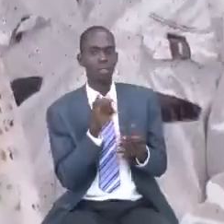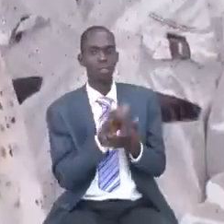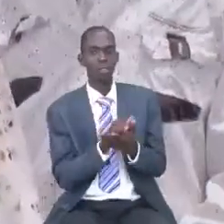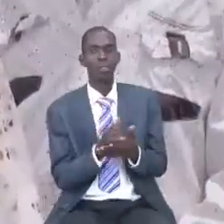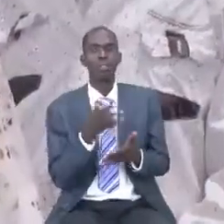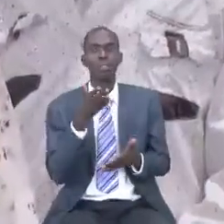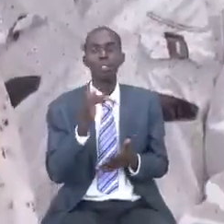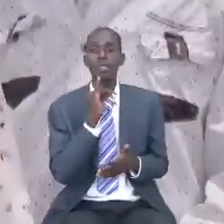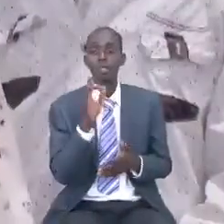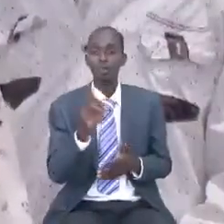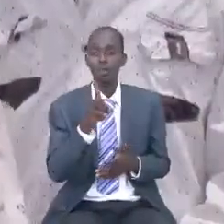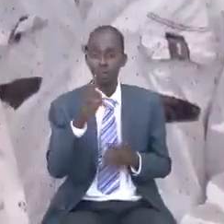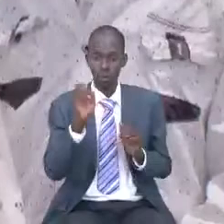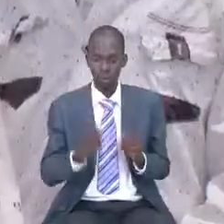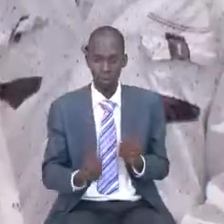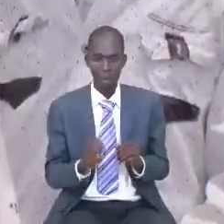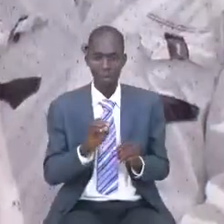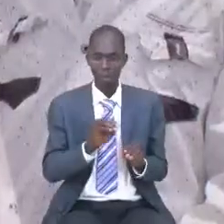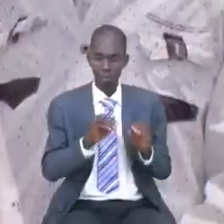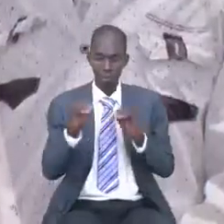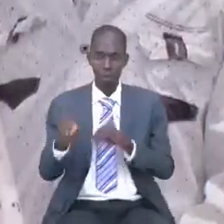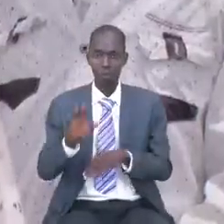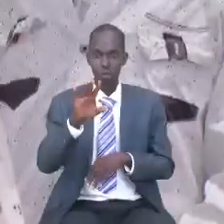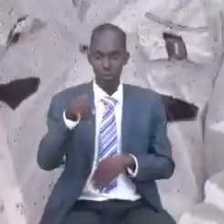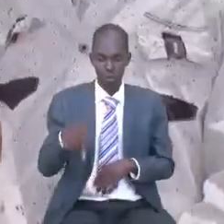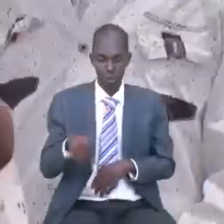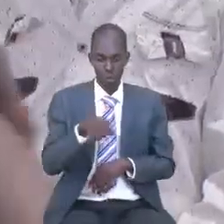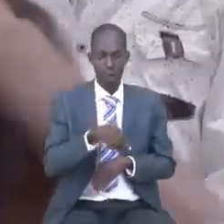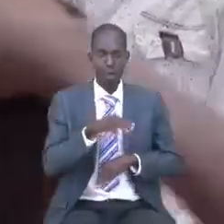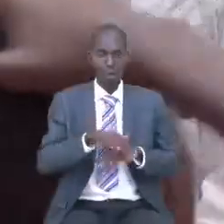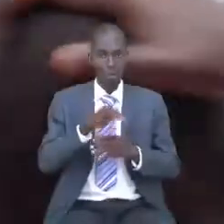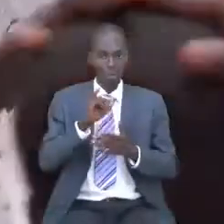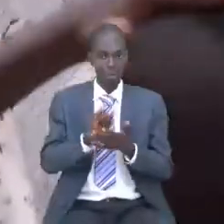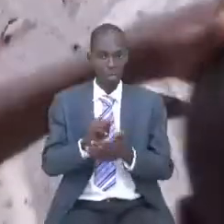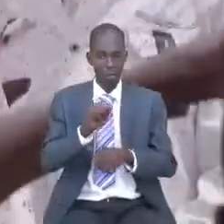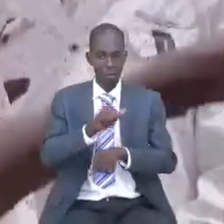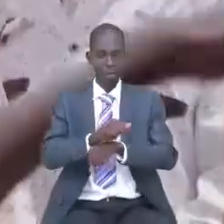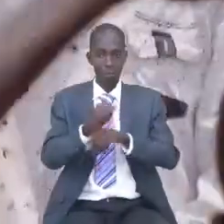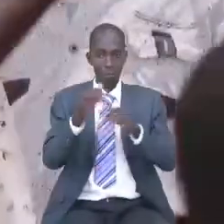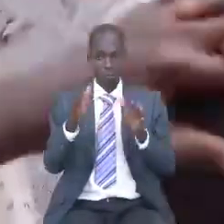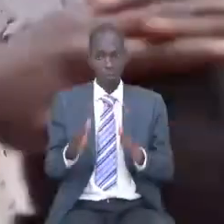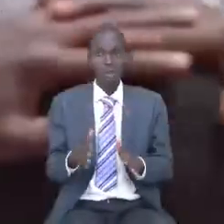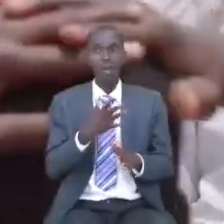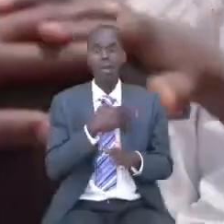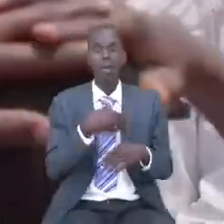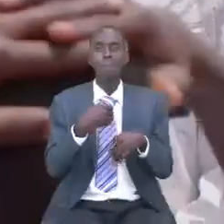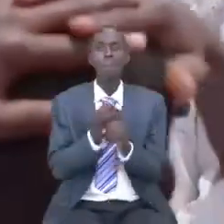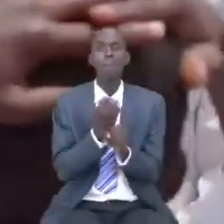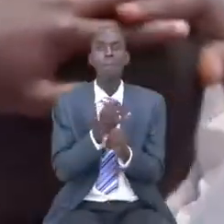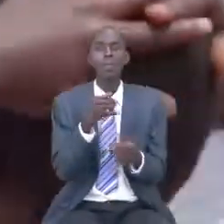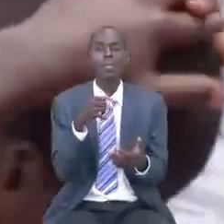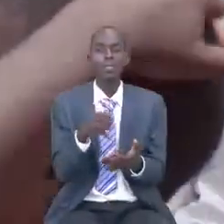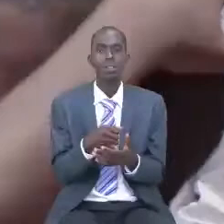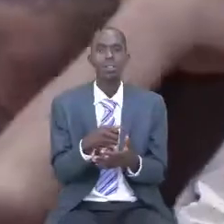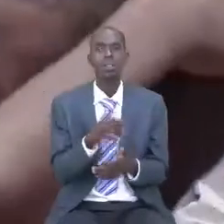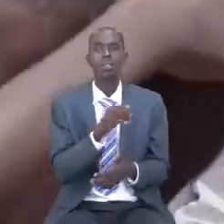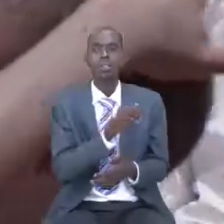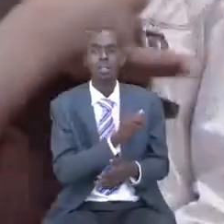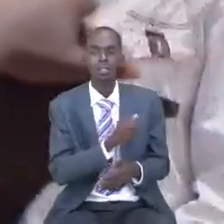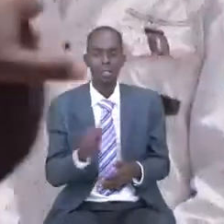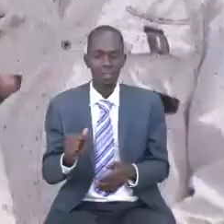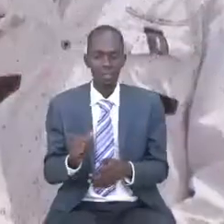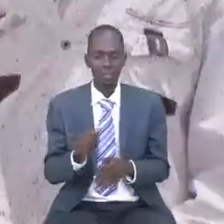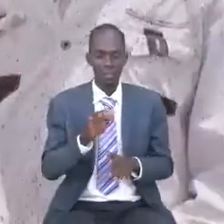your leg on that stumbling block and make it a